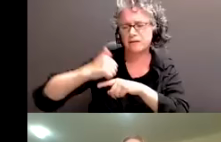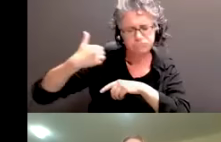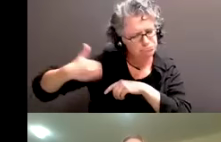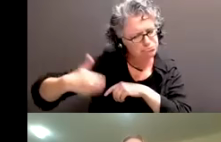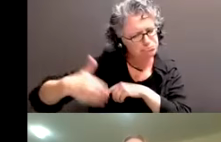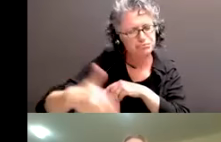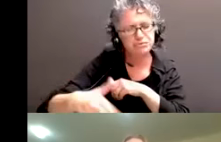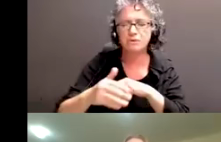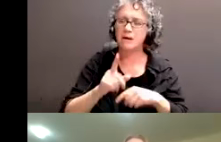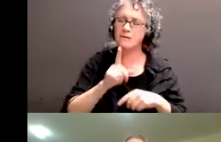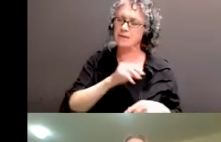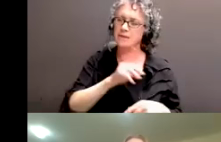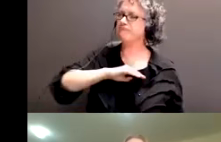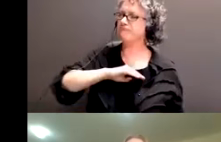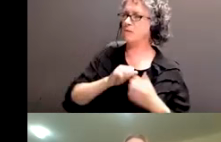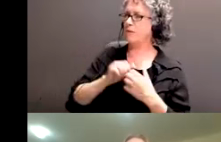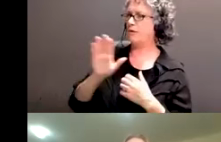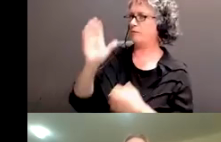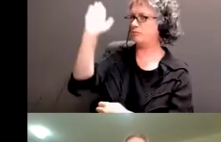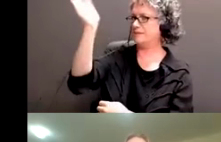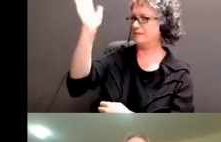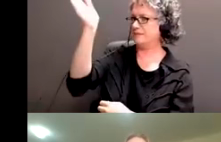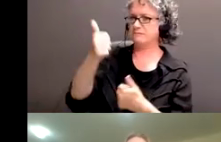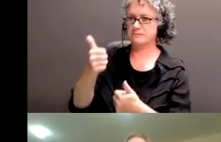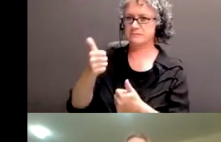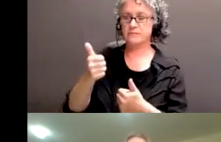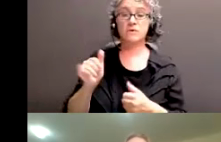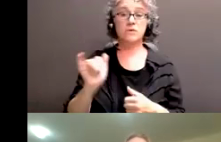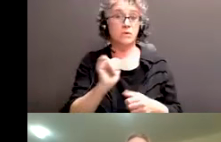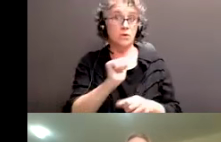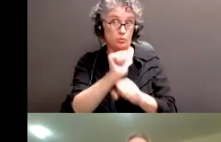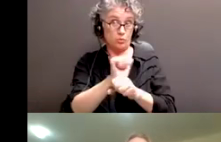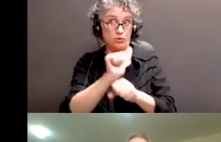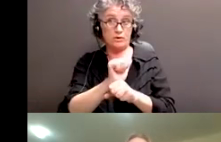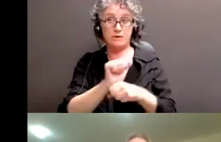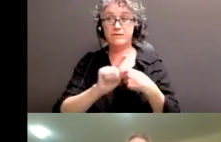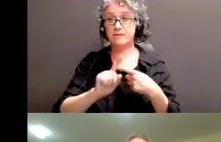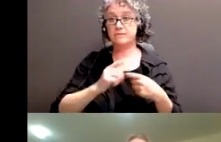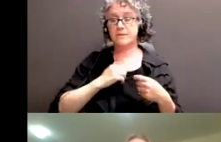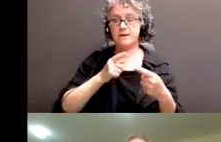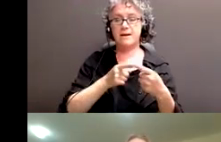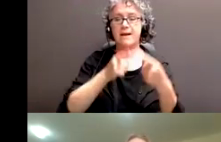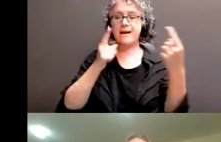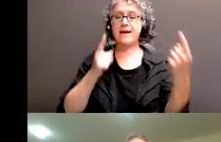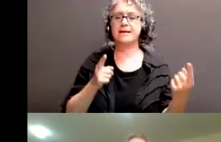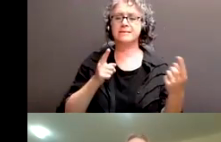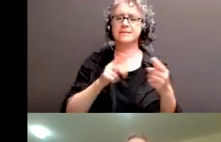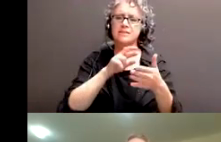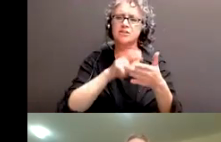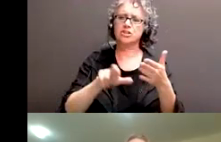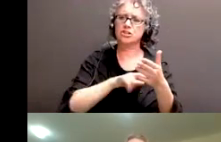today through her presentation. She also works from a anti-racist, anti-oppression,